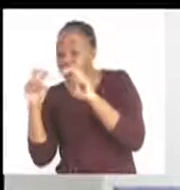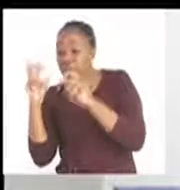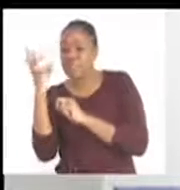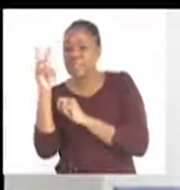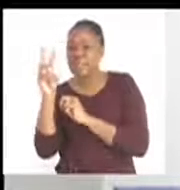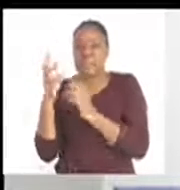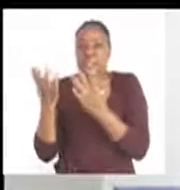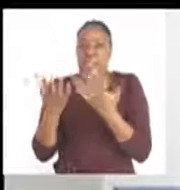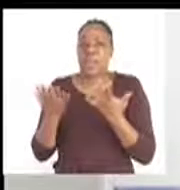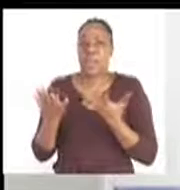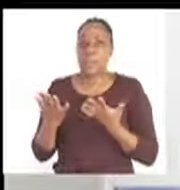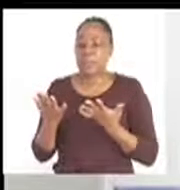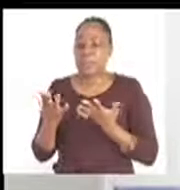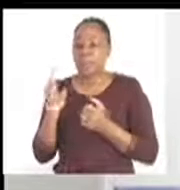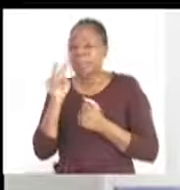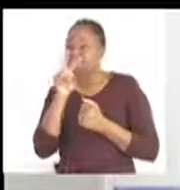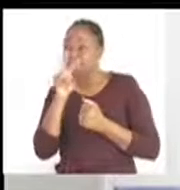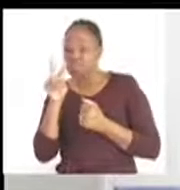board.